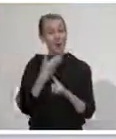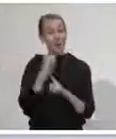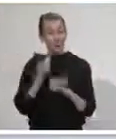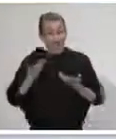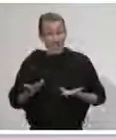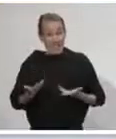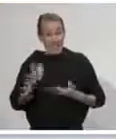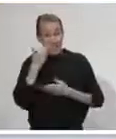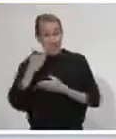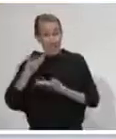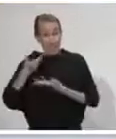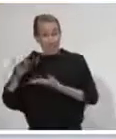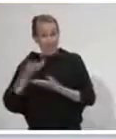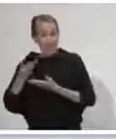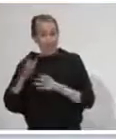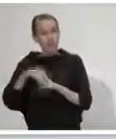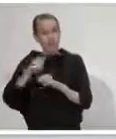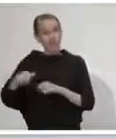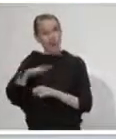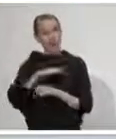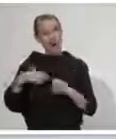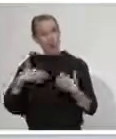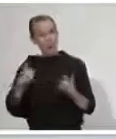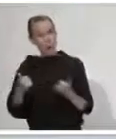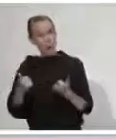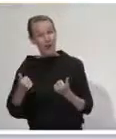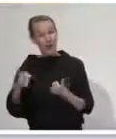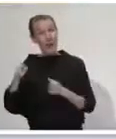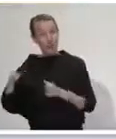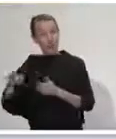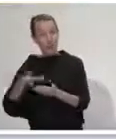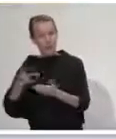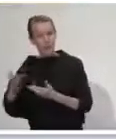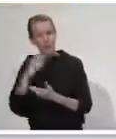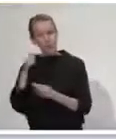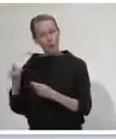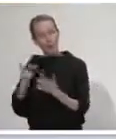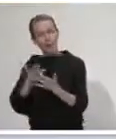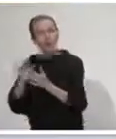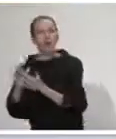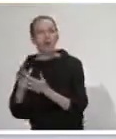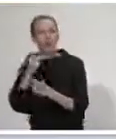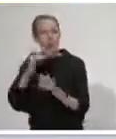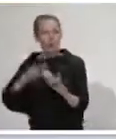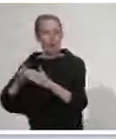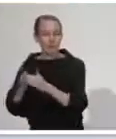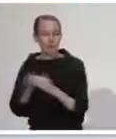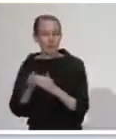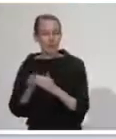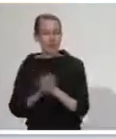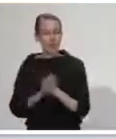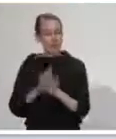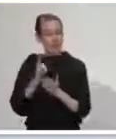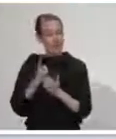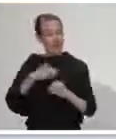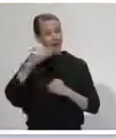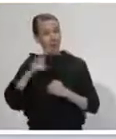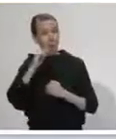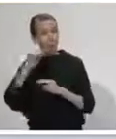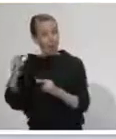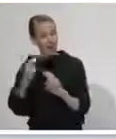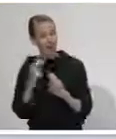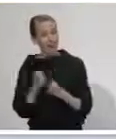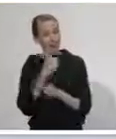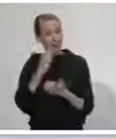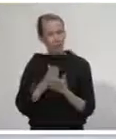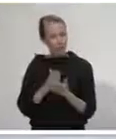We will keep driving for that, though. We will have a chance to review it whether or not in the future we've done everything we could have done to work with Māori to the